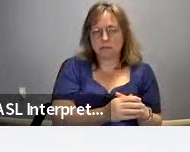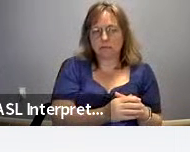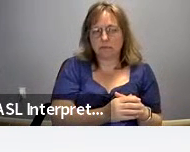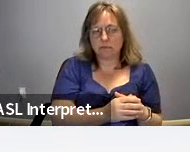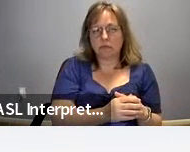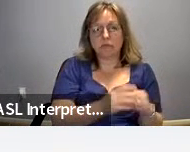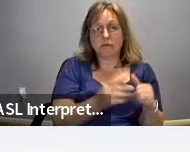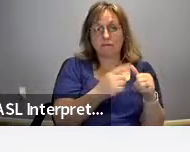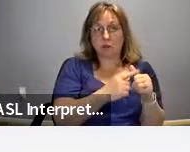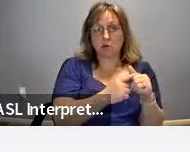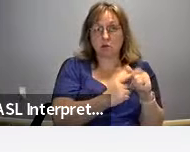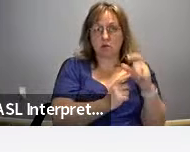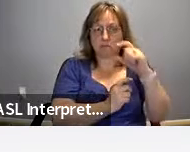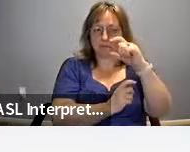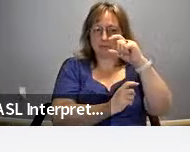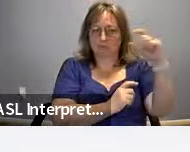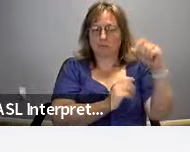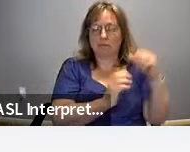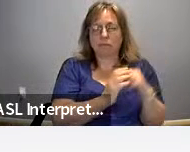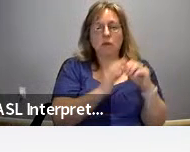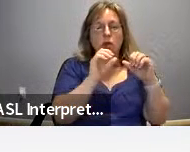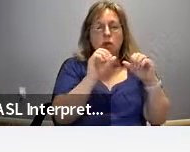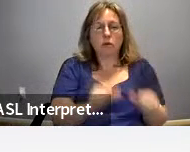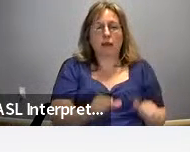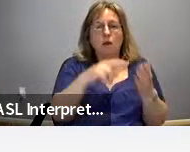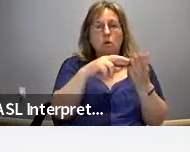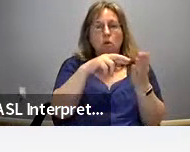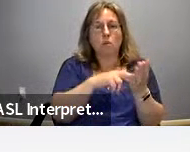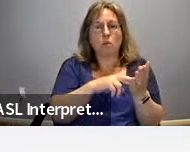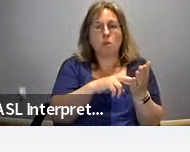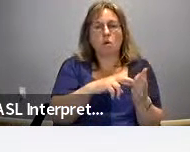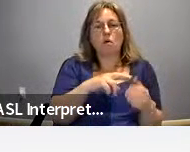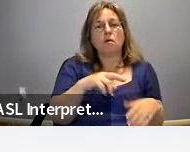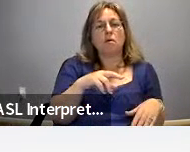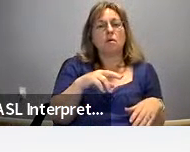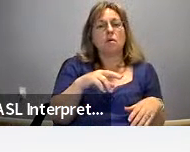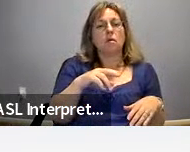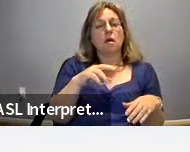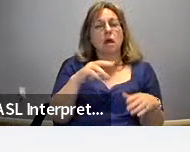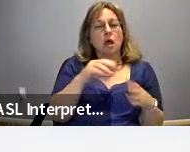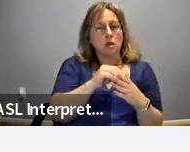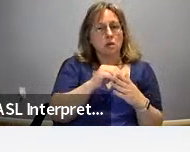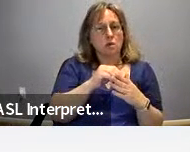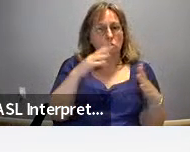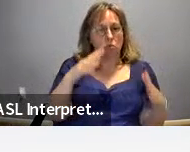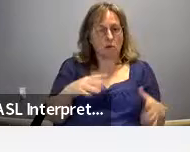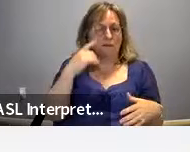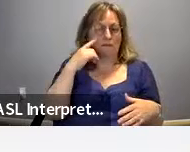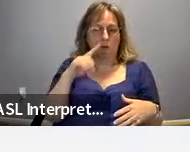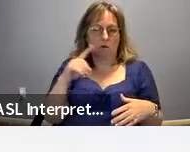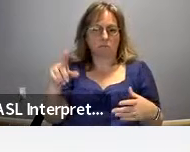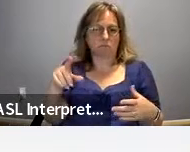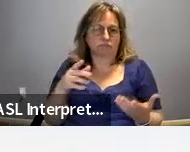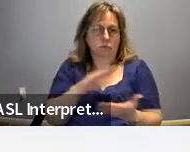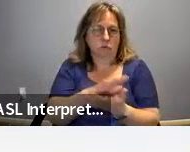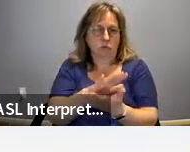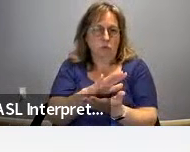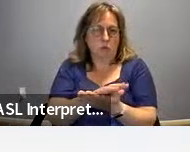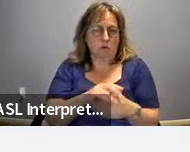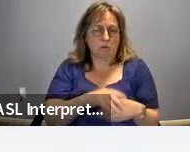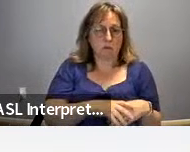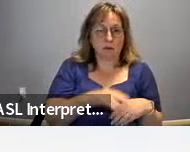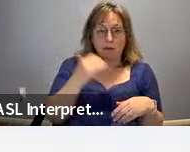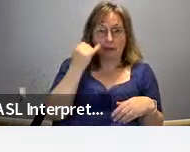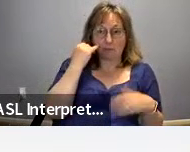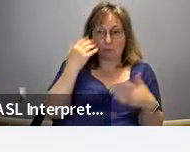So the first one is we can enroll a student into a school. So if you already have